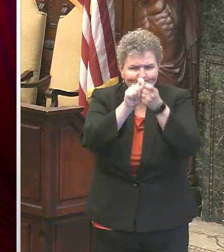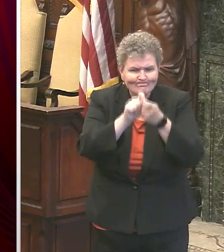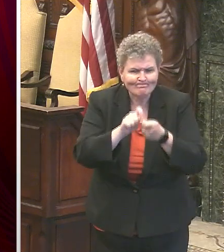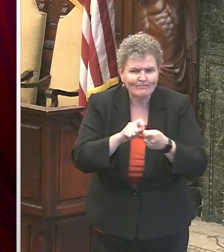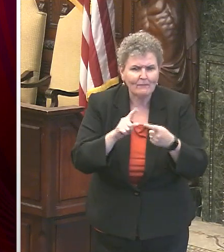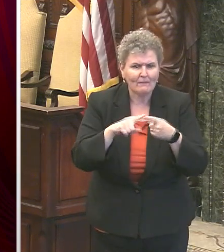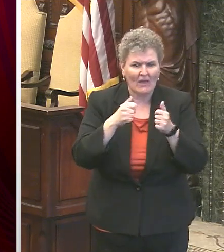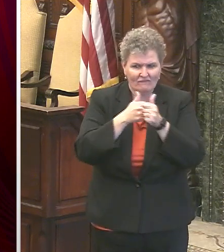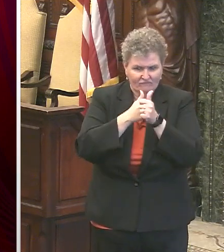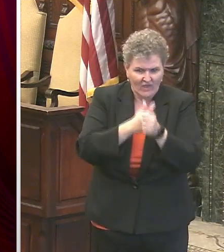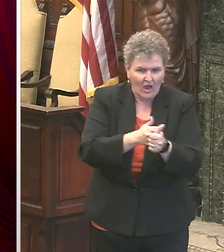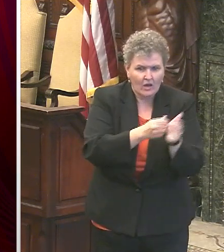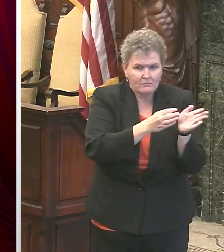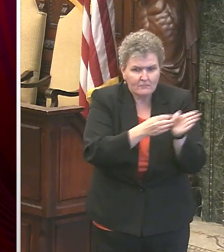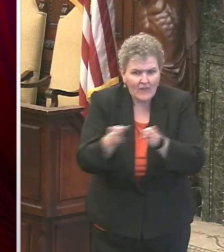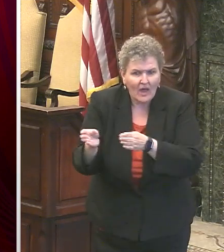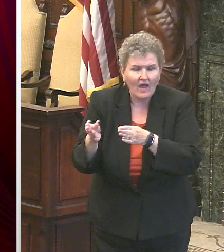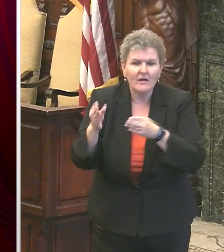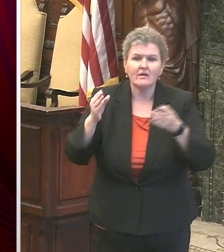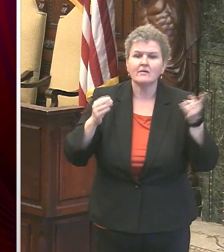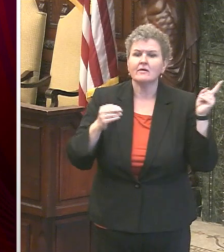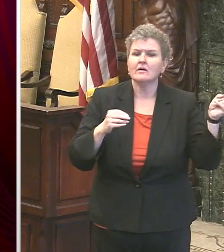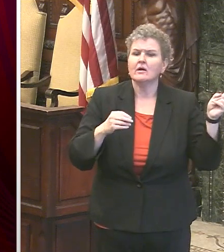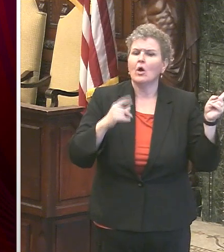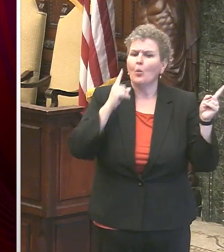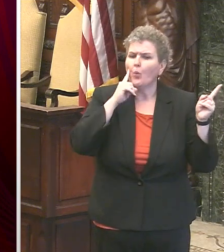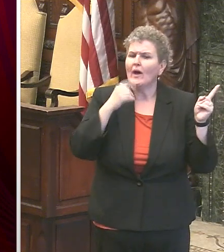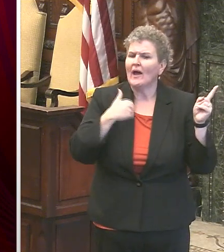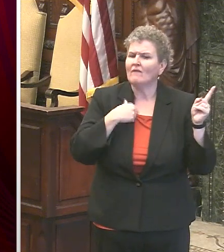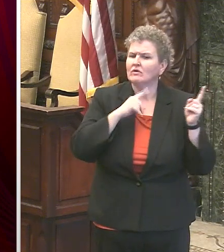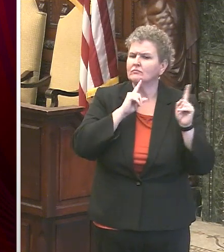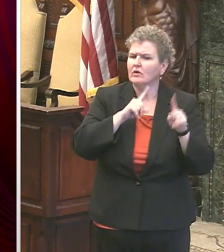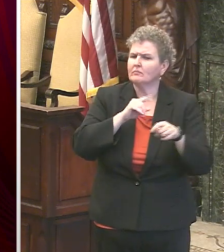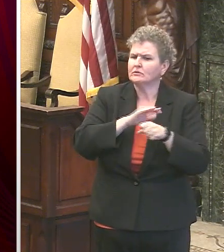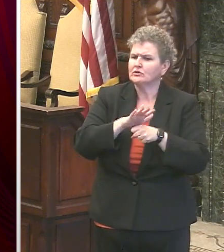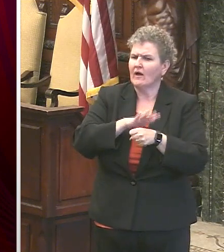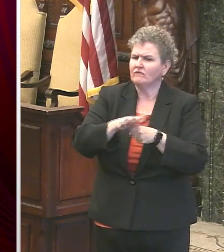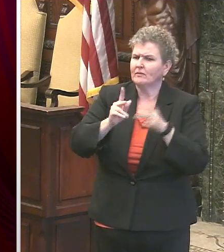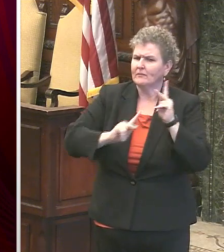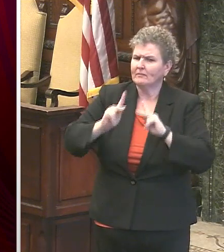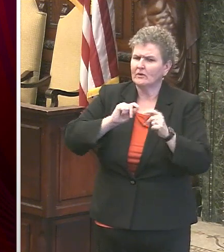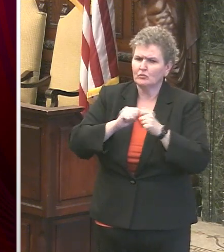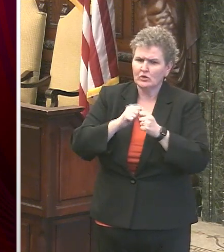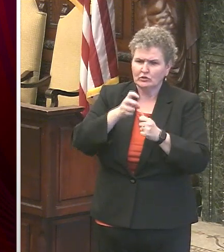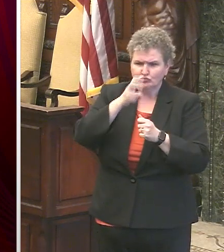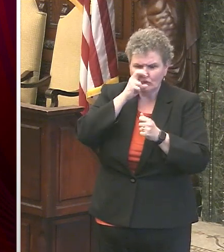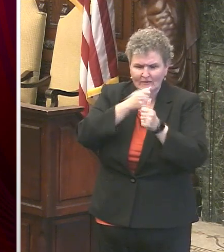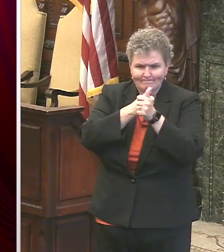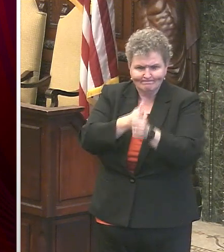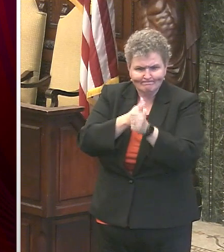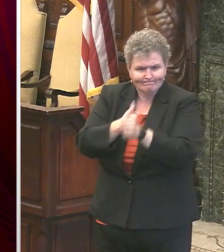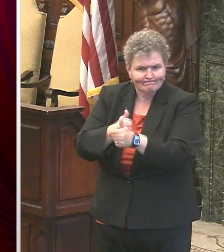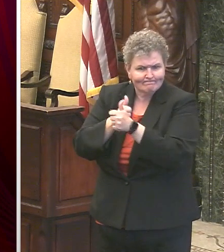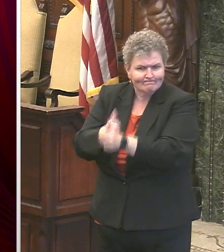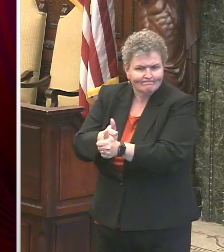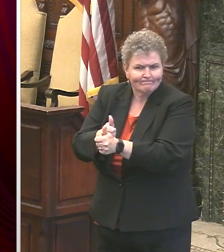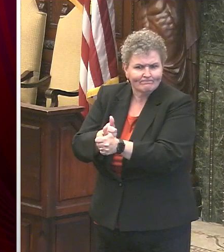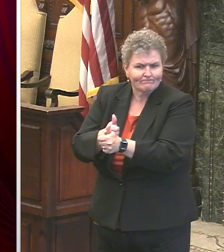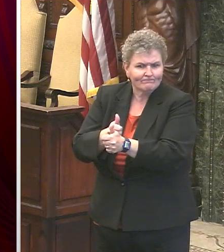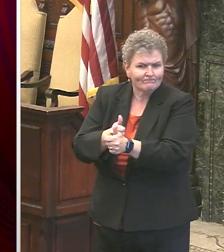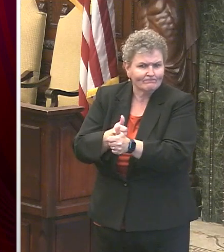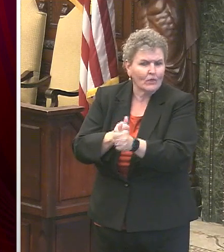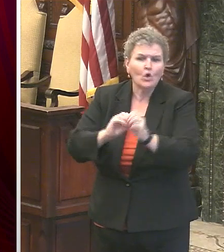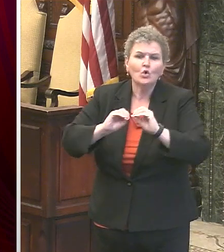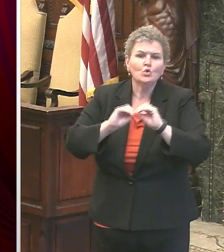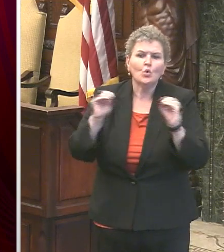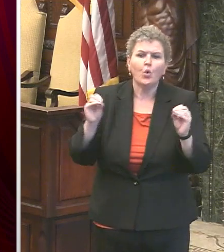following a plan, and they will have sufficient personnel and very strict rules when it comes to masks and no tailgating. Doc, if you